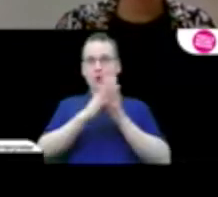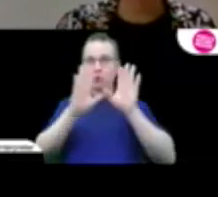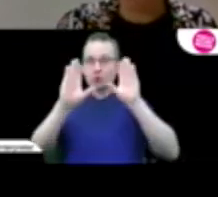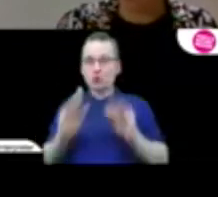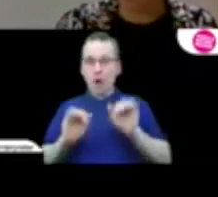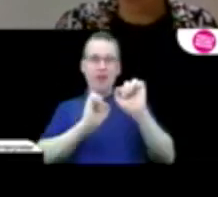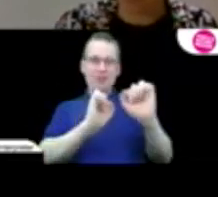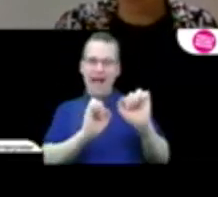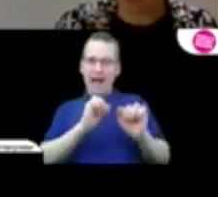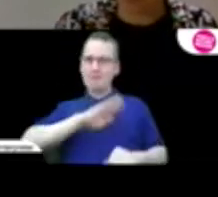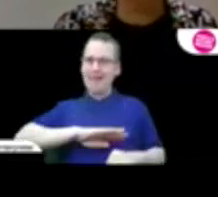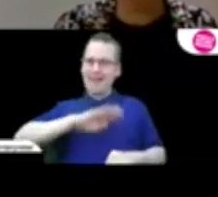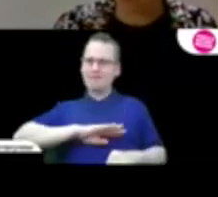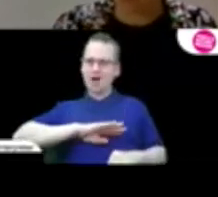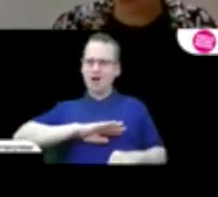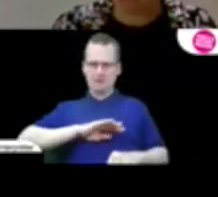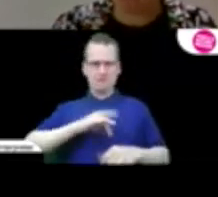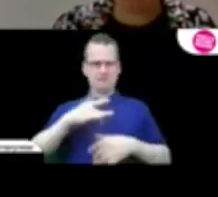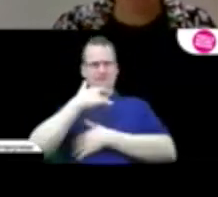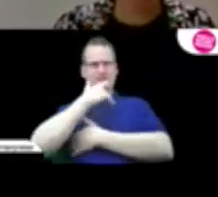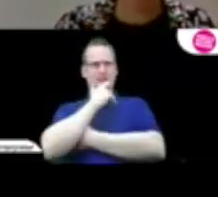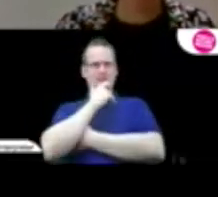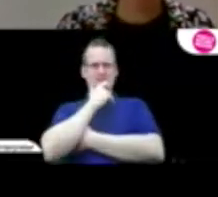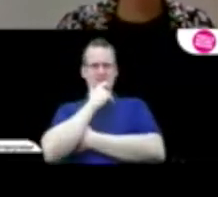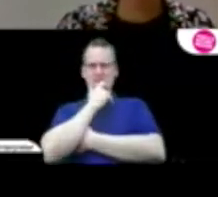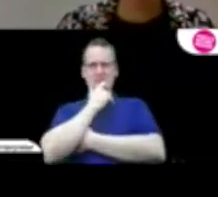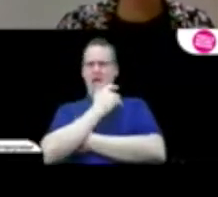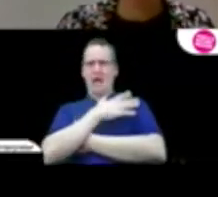that they saw that they considered undesirable.